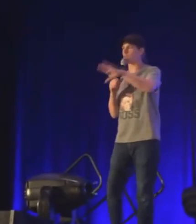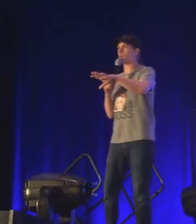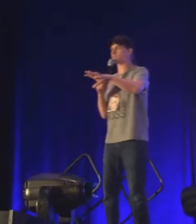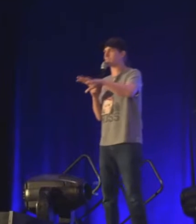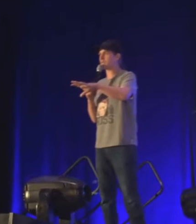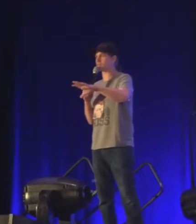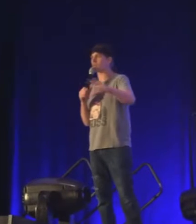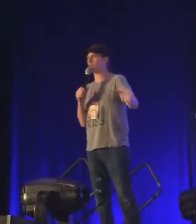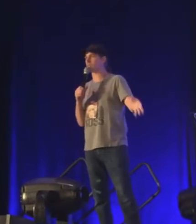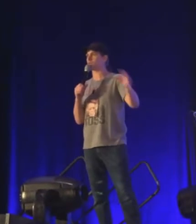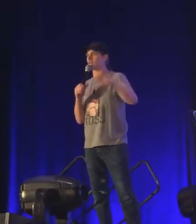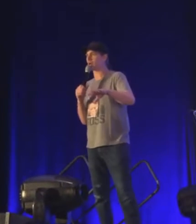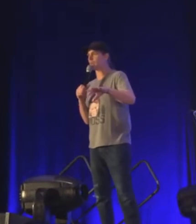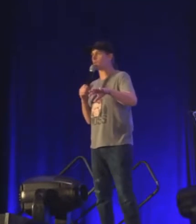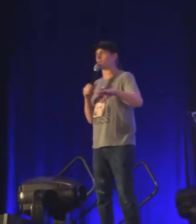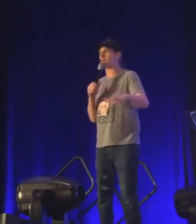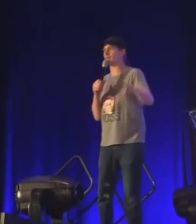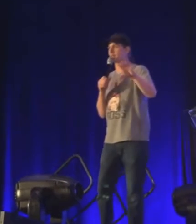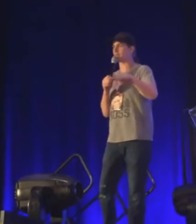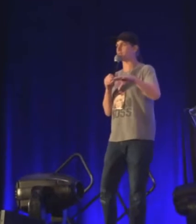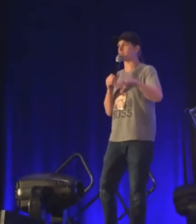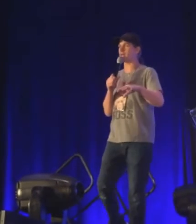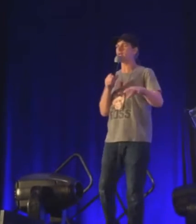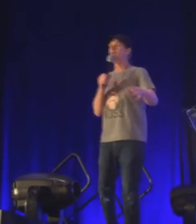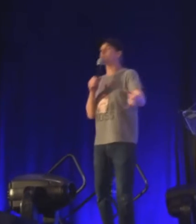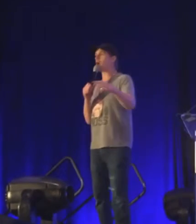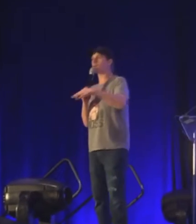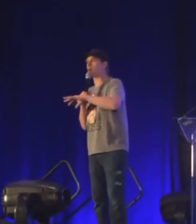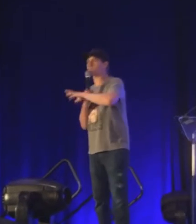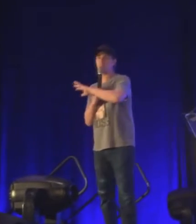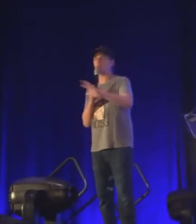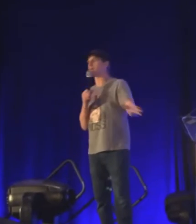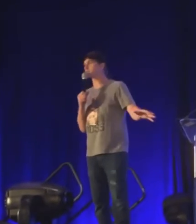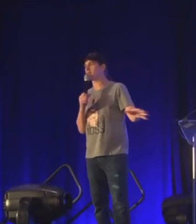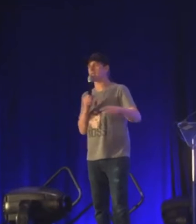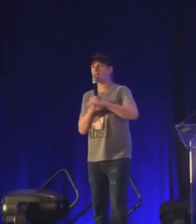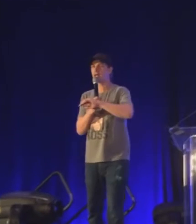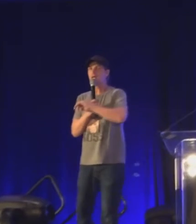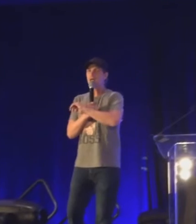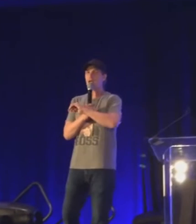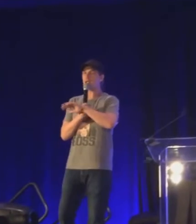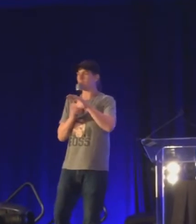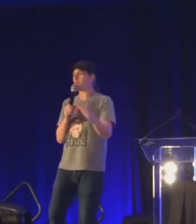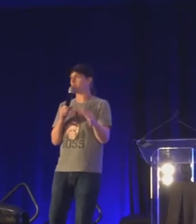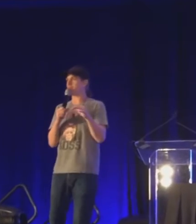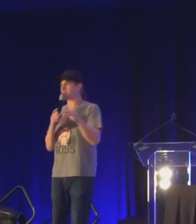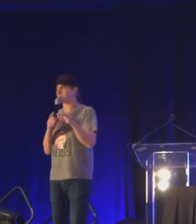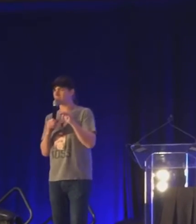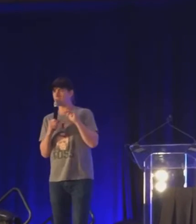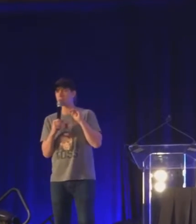but I only had the one scene, so I was able to come that one day and get through the day. Dogma was a mess, and they